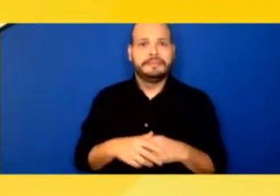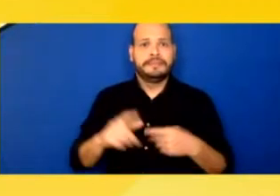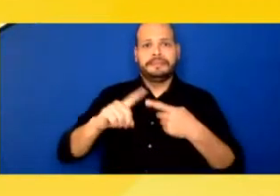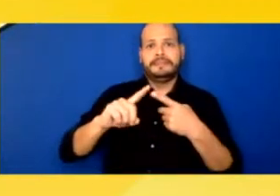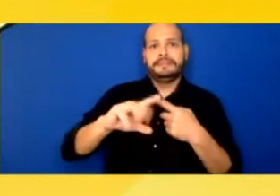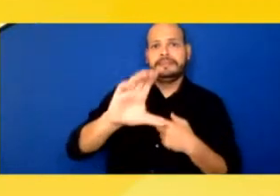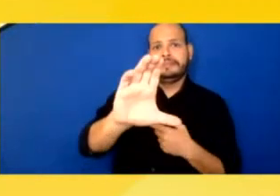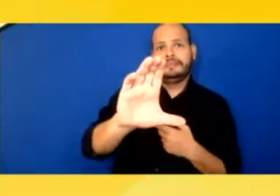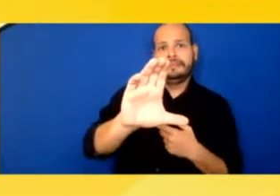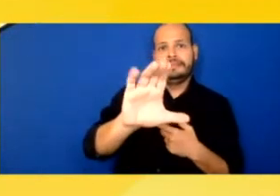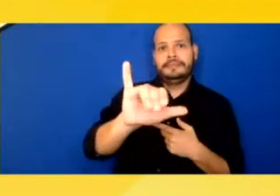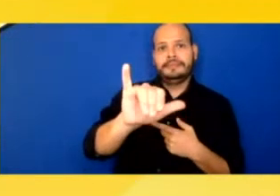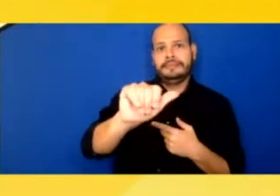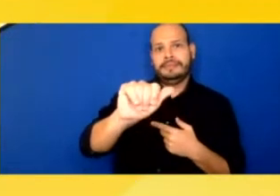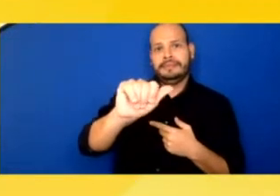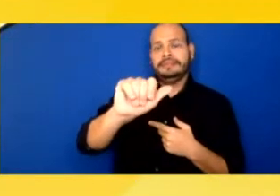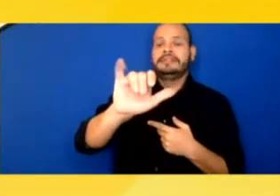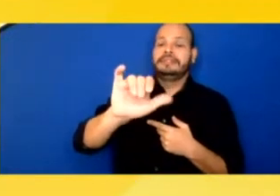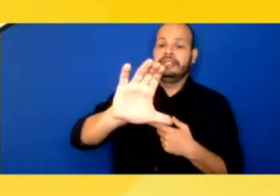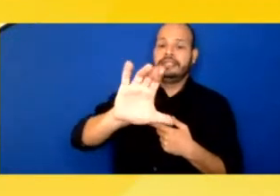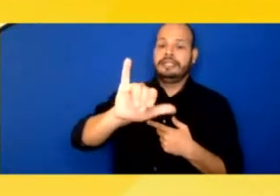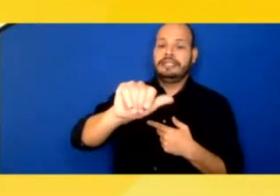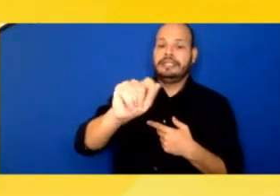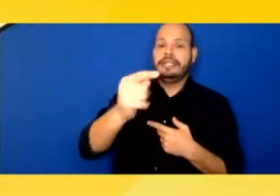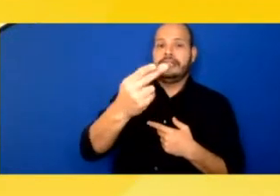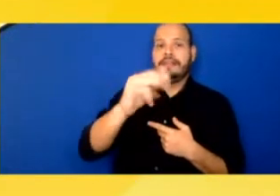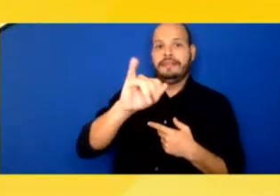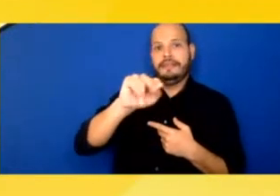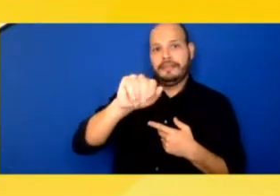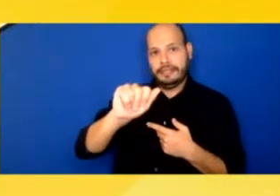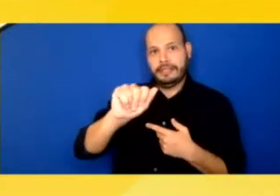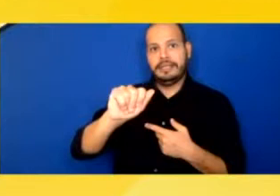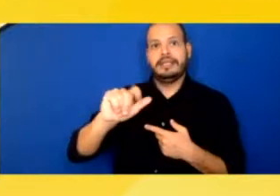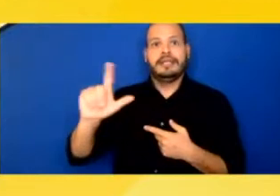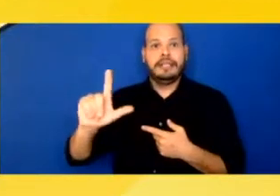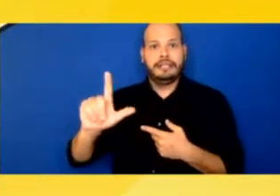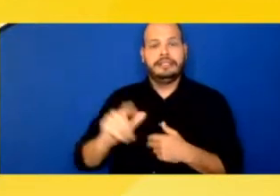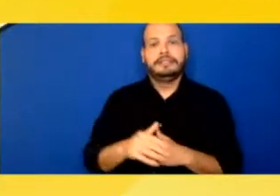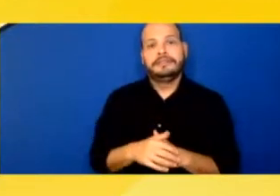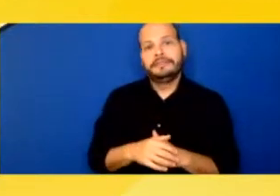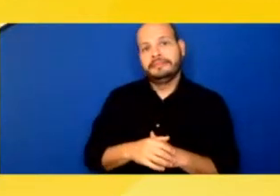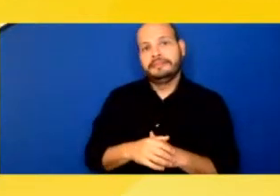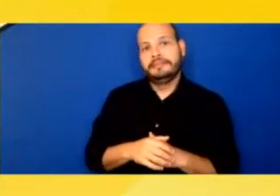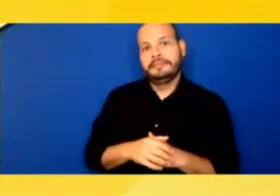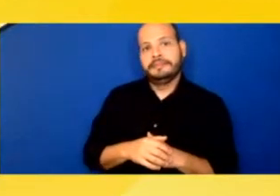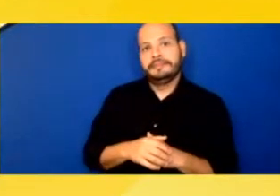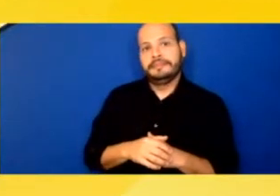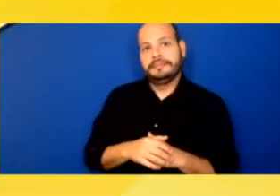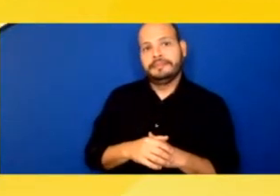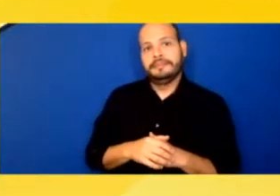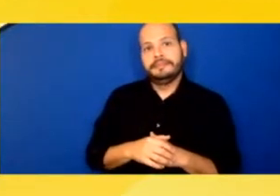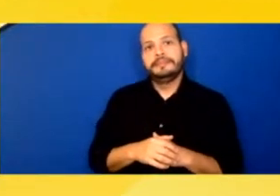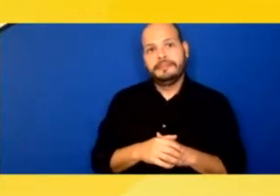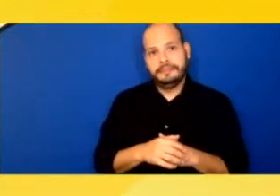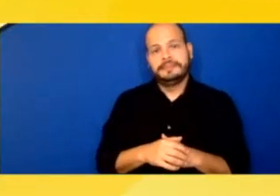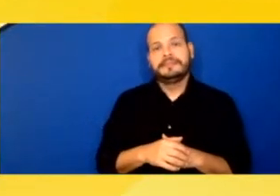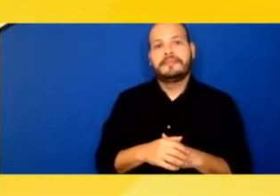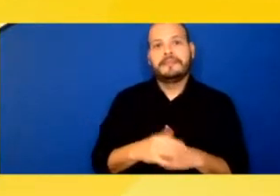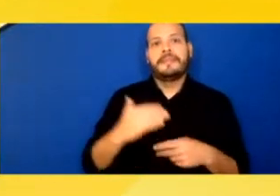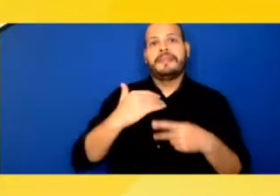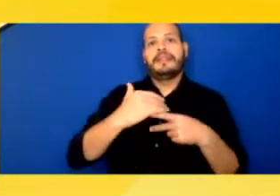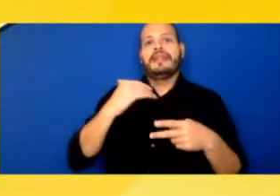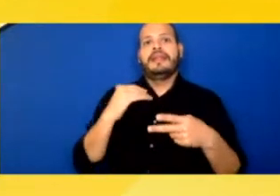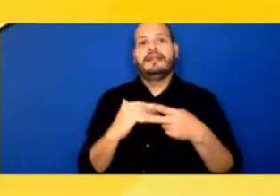Georgia, and Imam Omar Suleiman. Dr. Suleiman is founder of an Institute for Islamic